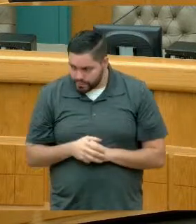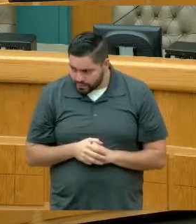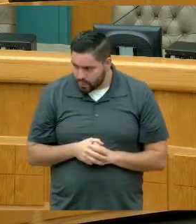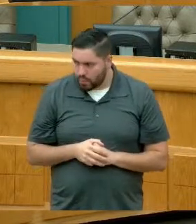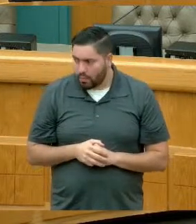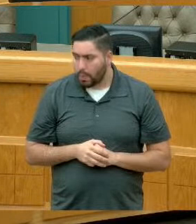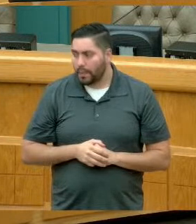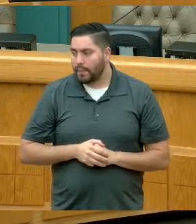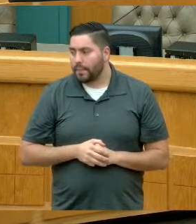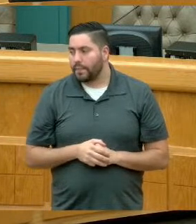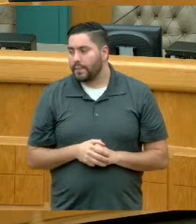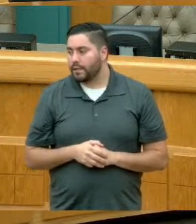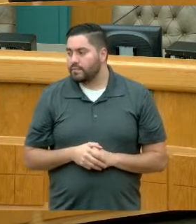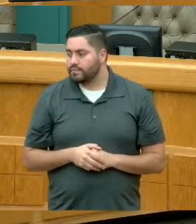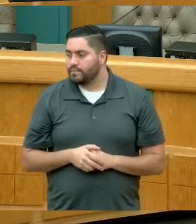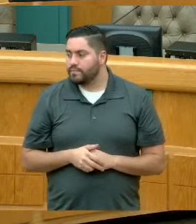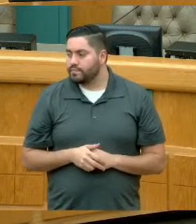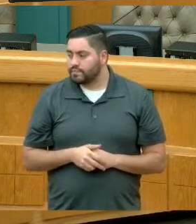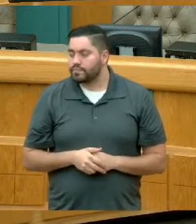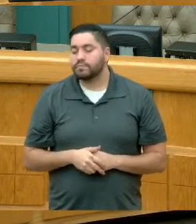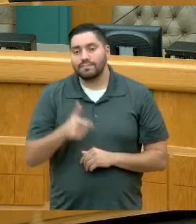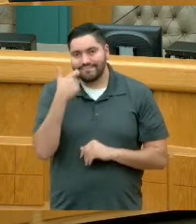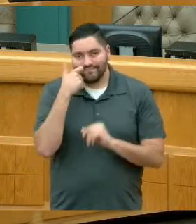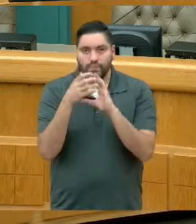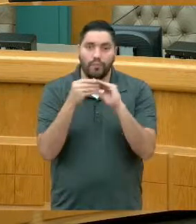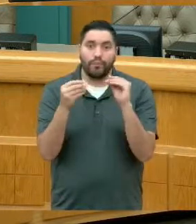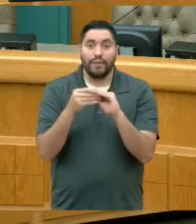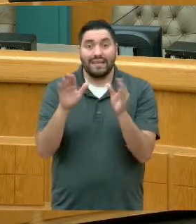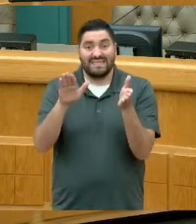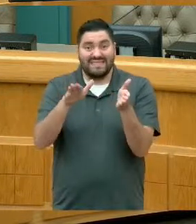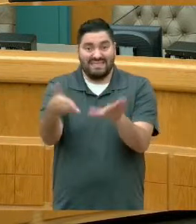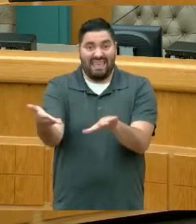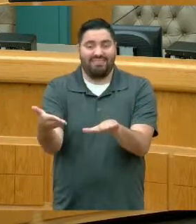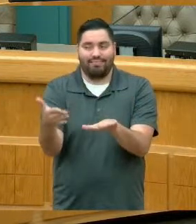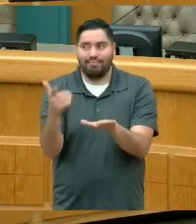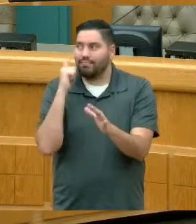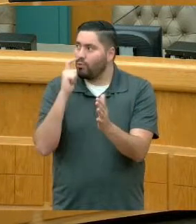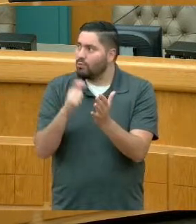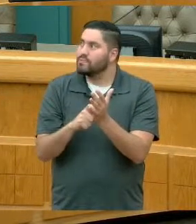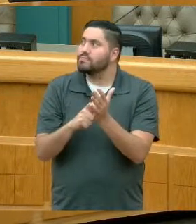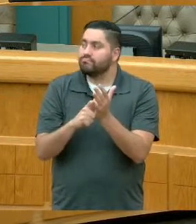116 in ICU, and today we have 121 persons in ICU.